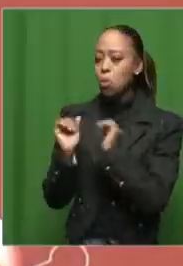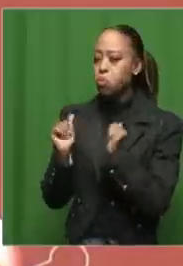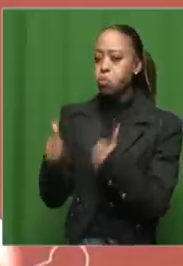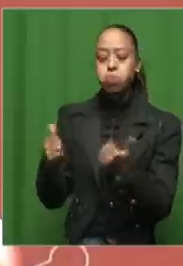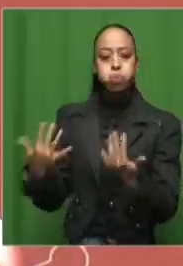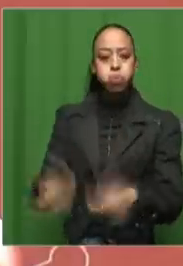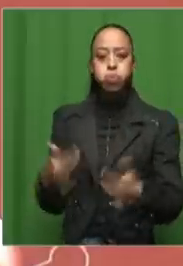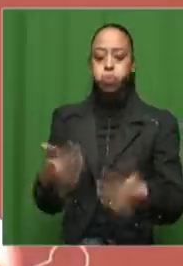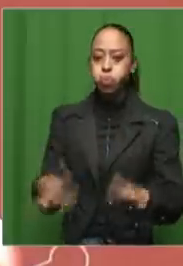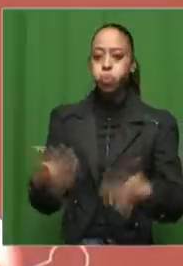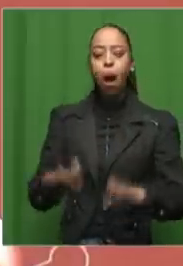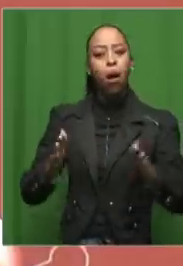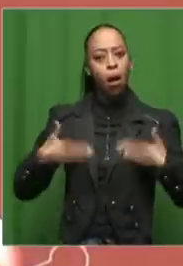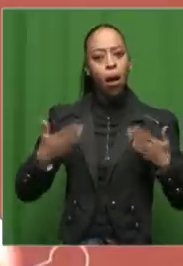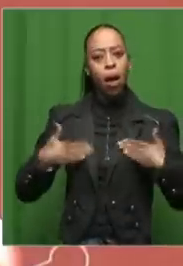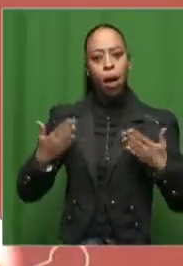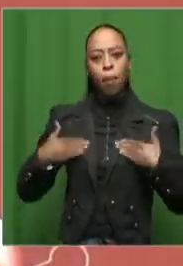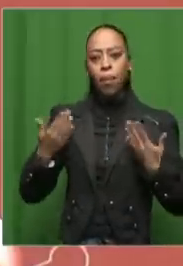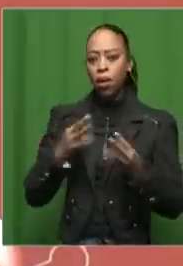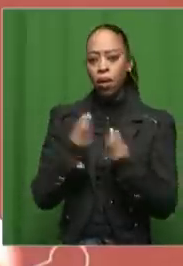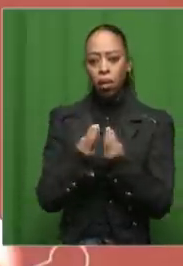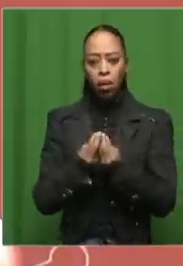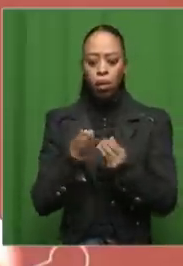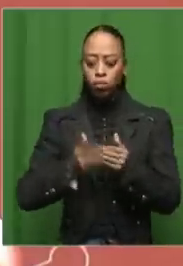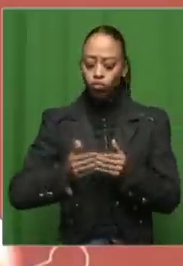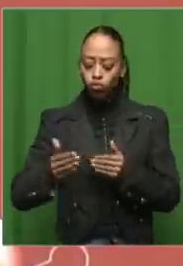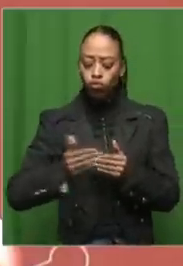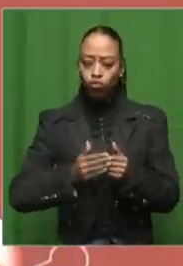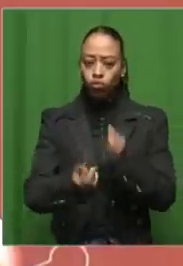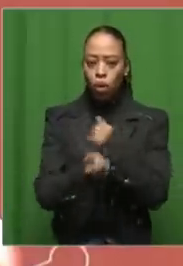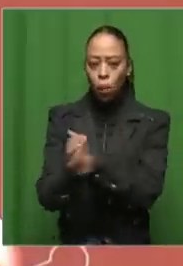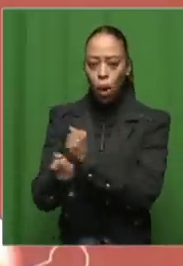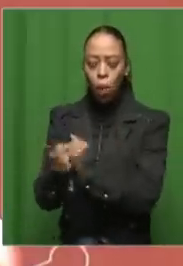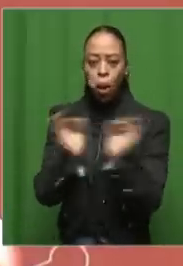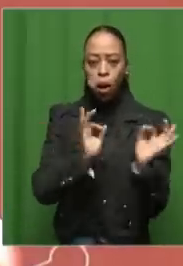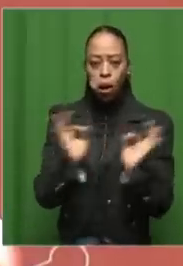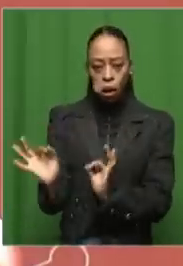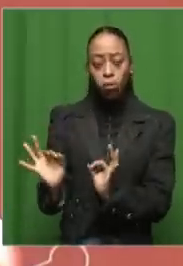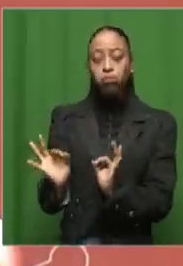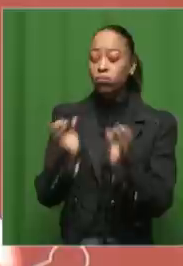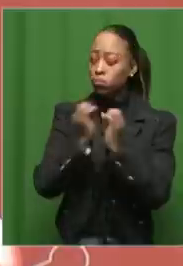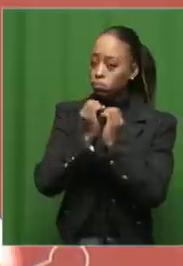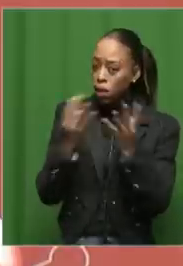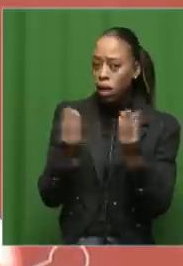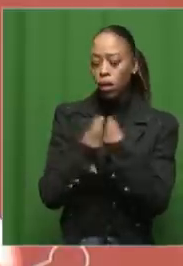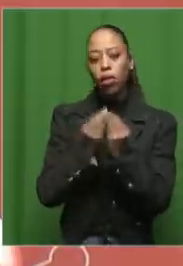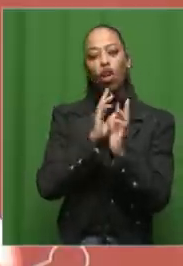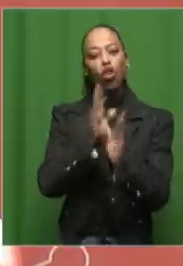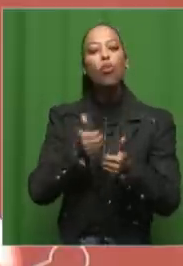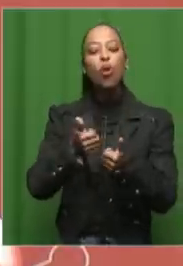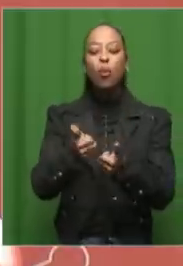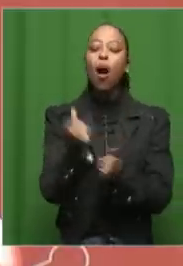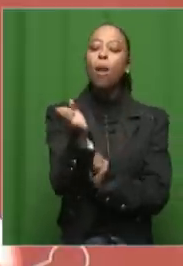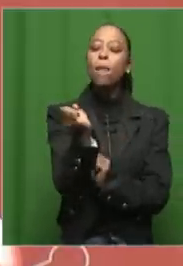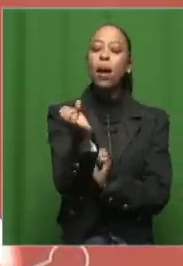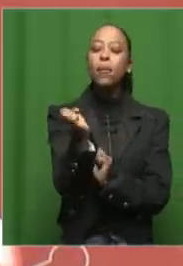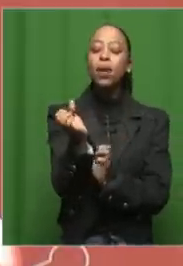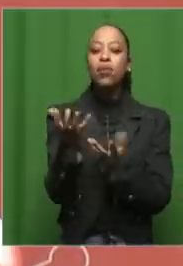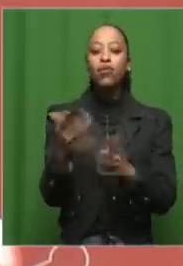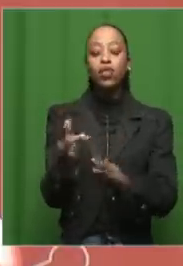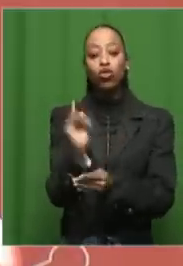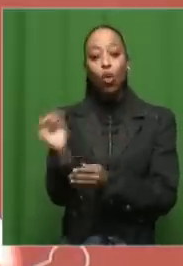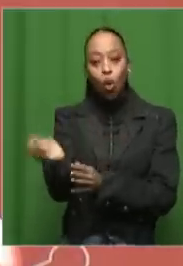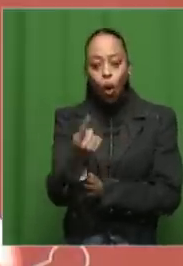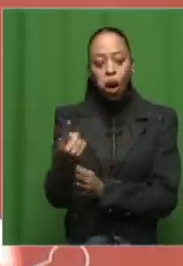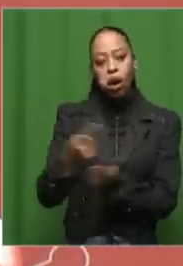it was a good one. They were happy with the way things went, and you know, just a whole bunch of things, just giving a feedback session there. So everybody